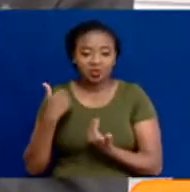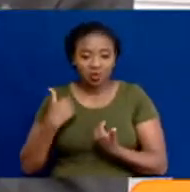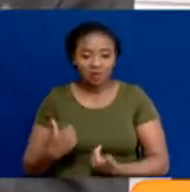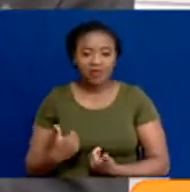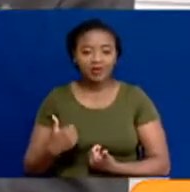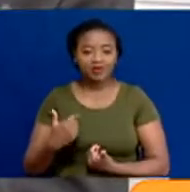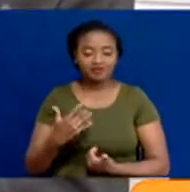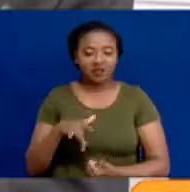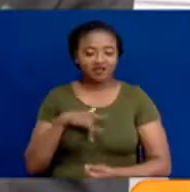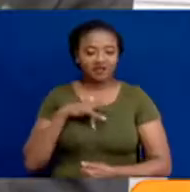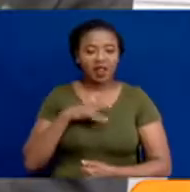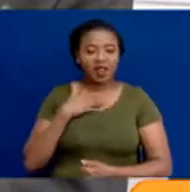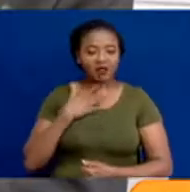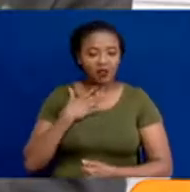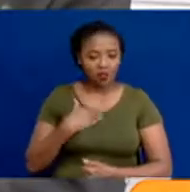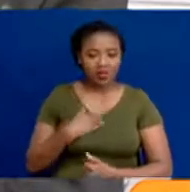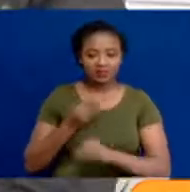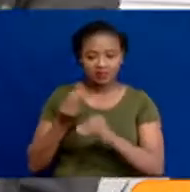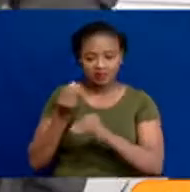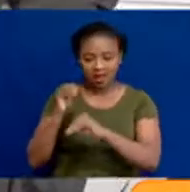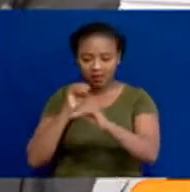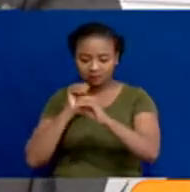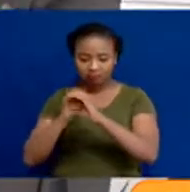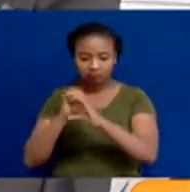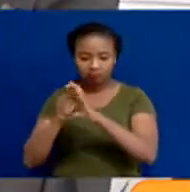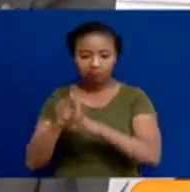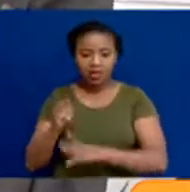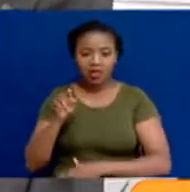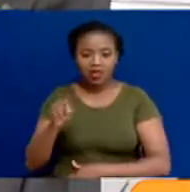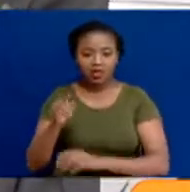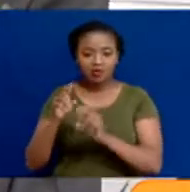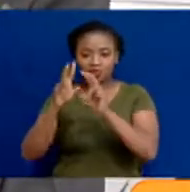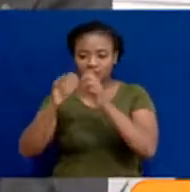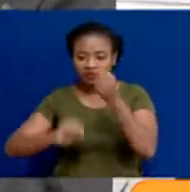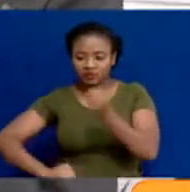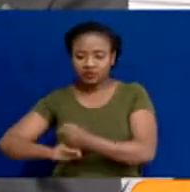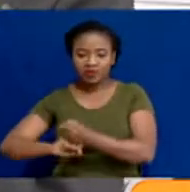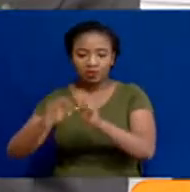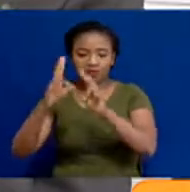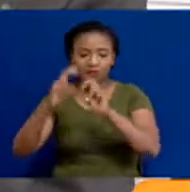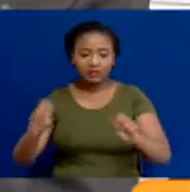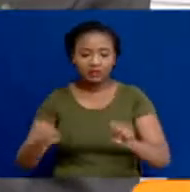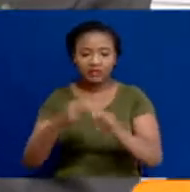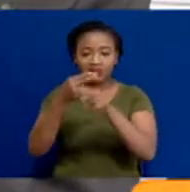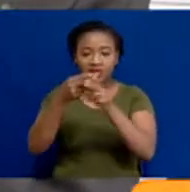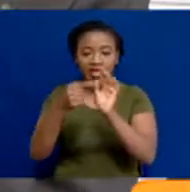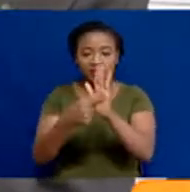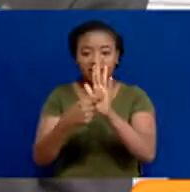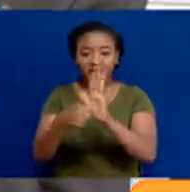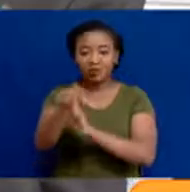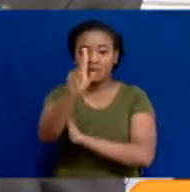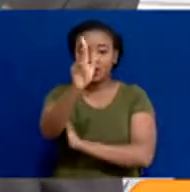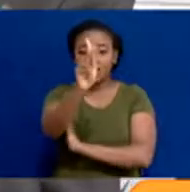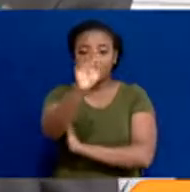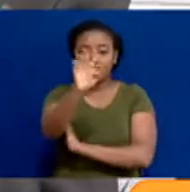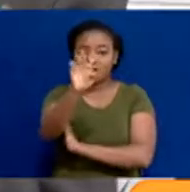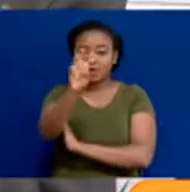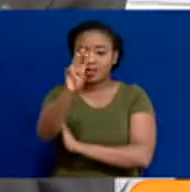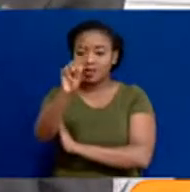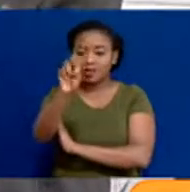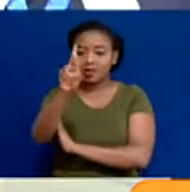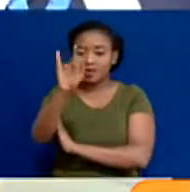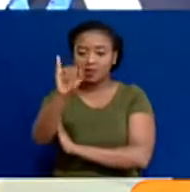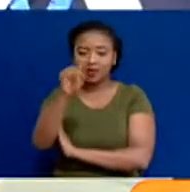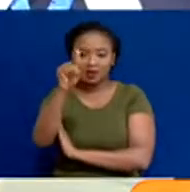to invest in research, and we've seen products. KEMRI has really been, in terms of outputs, research-wise, has done